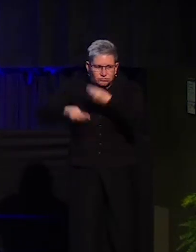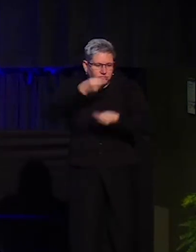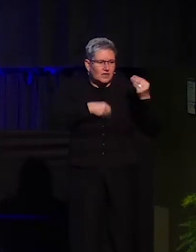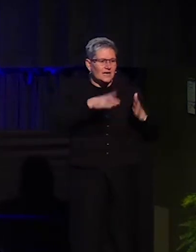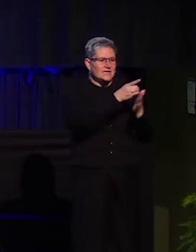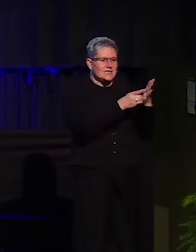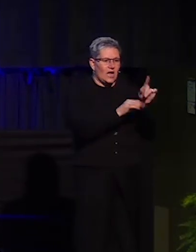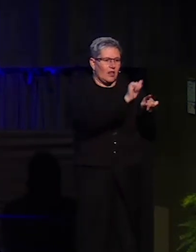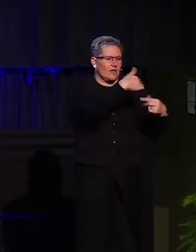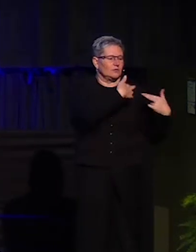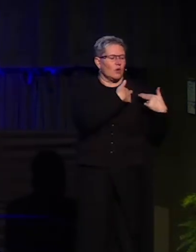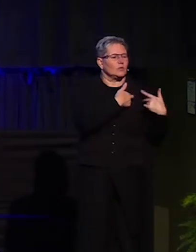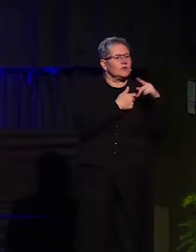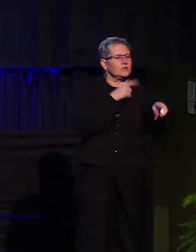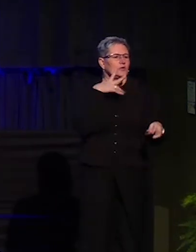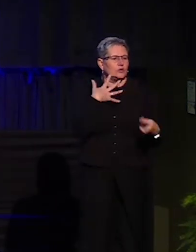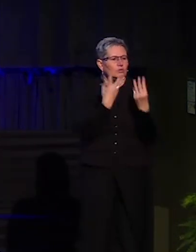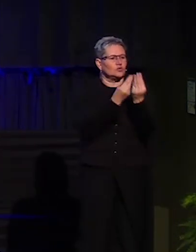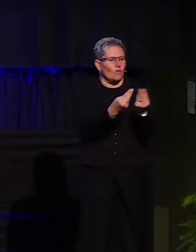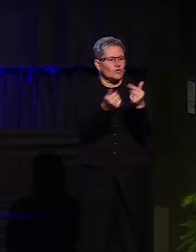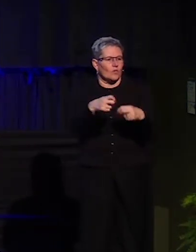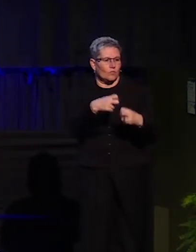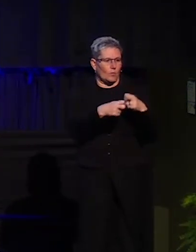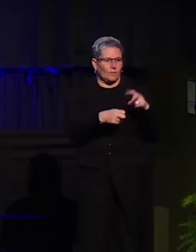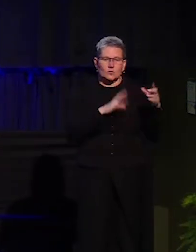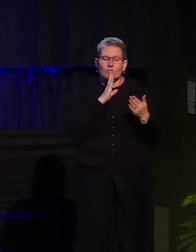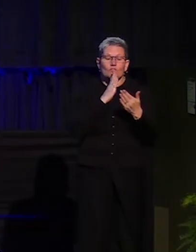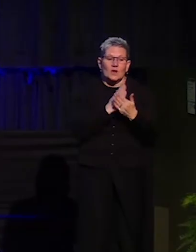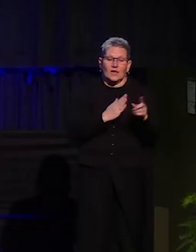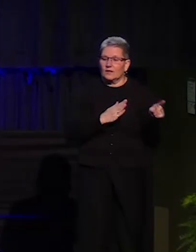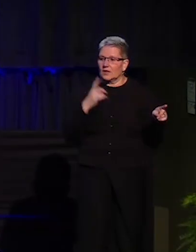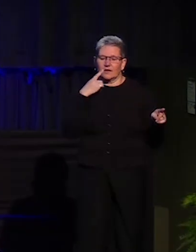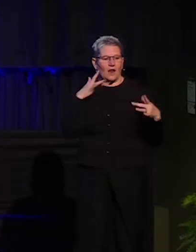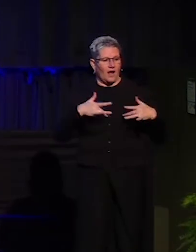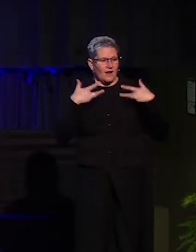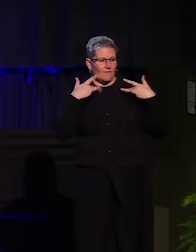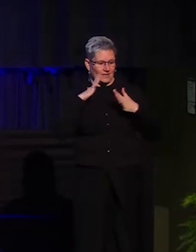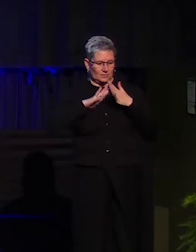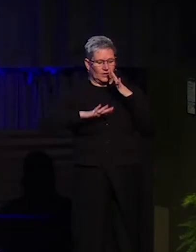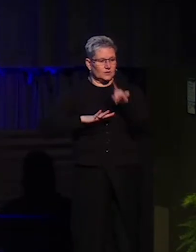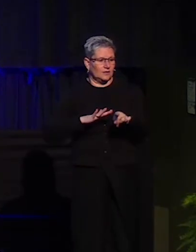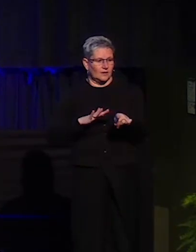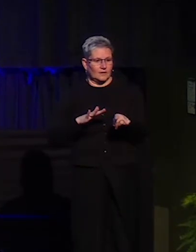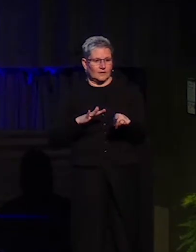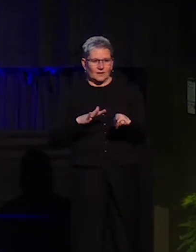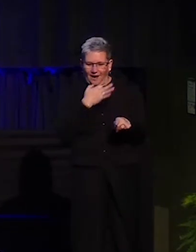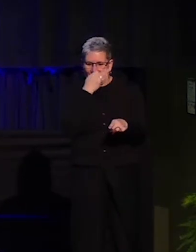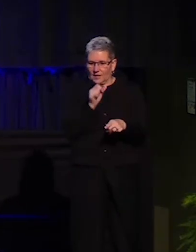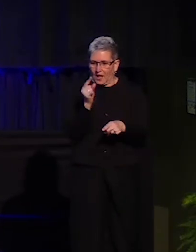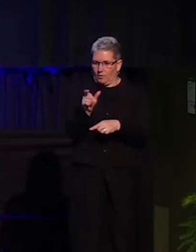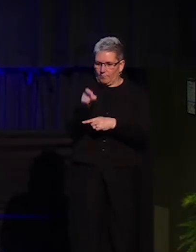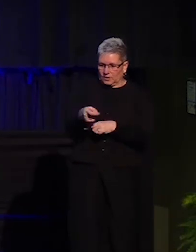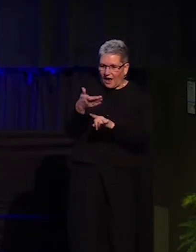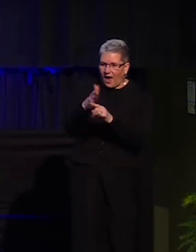designers' jobs are. So don't mistake lived experience for then asking that person, oh,